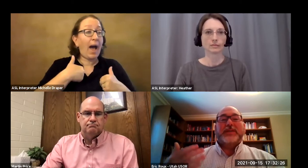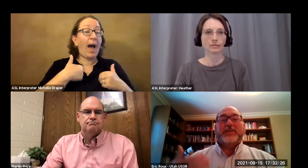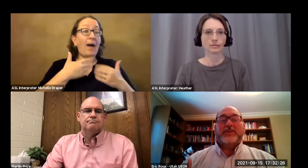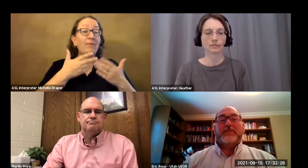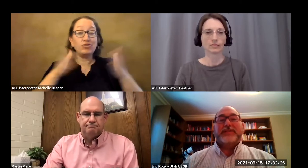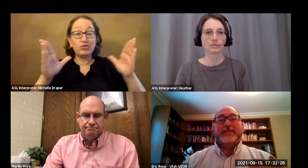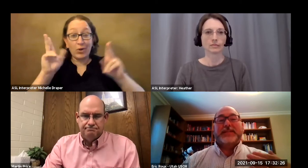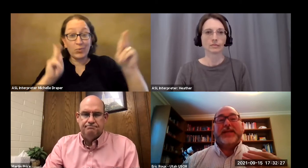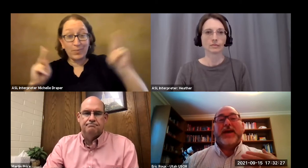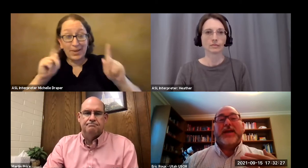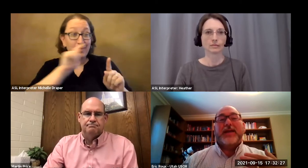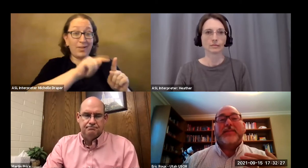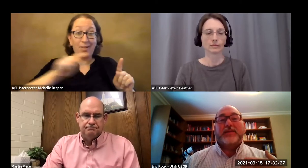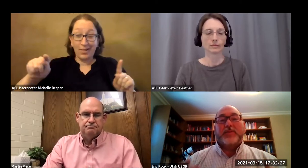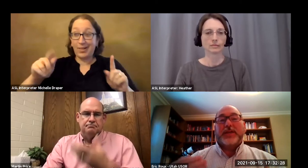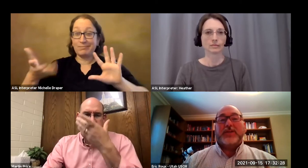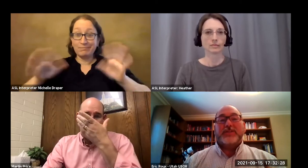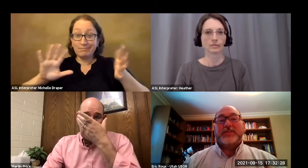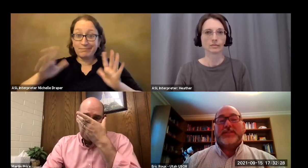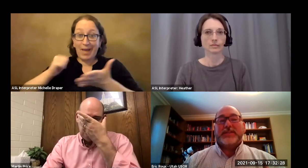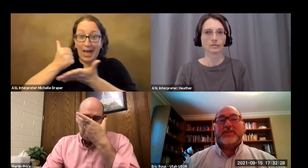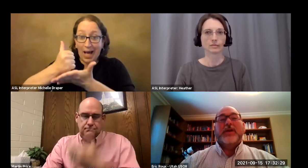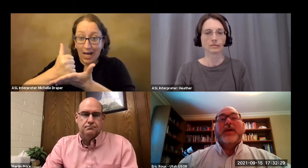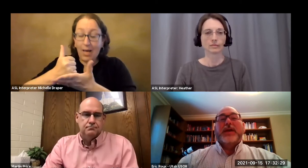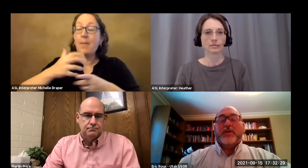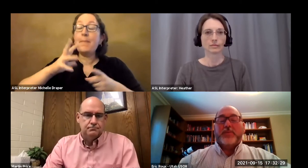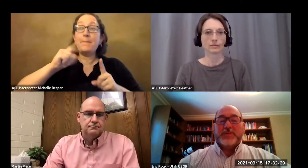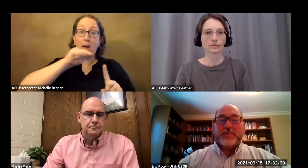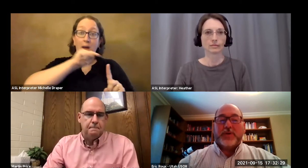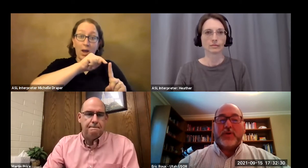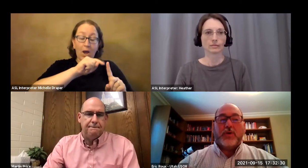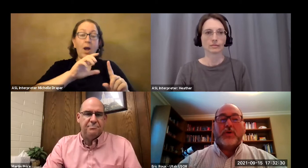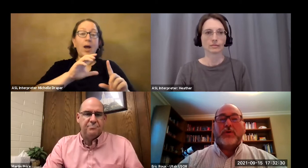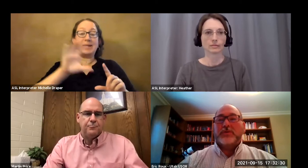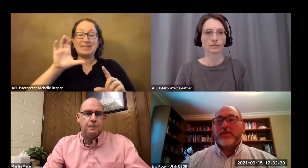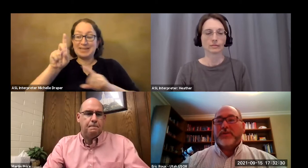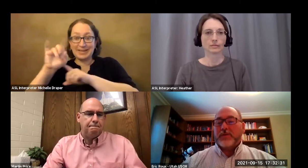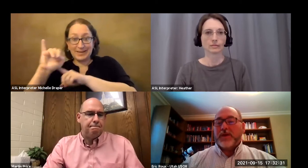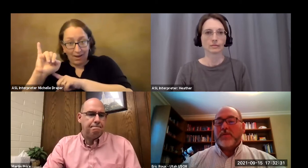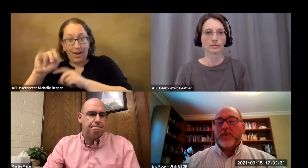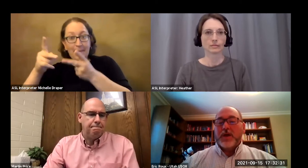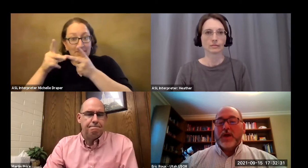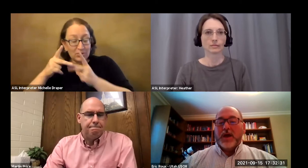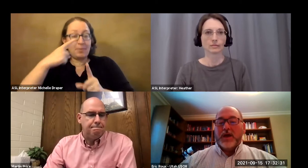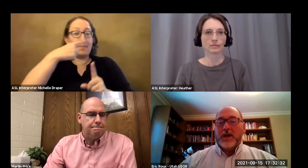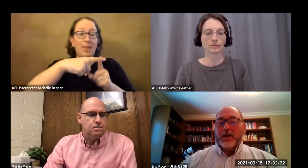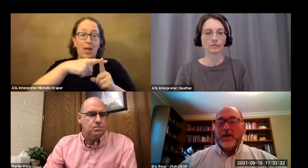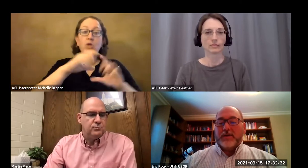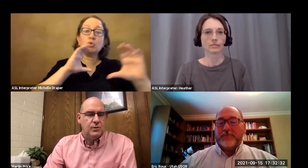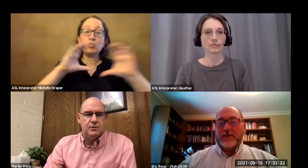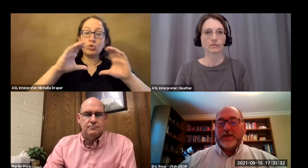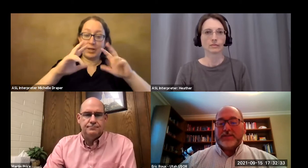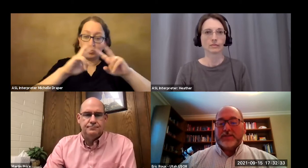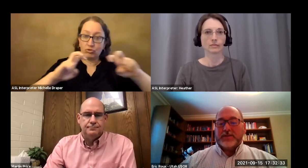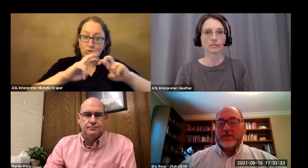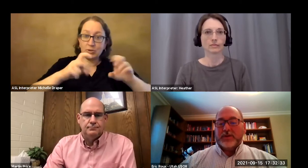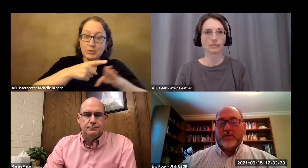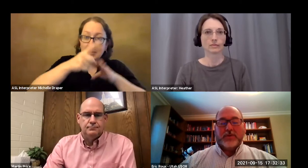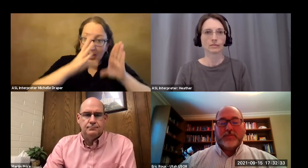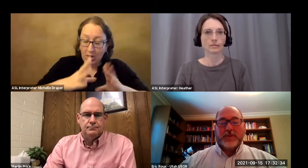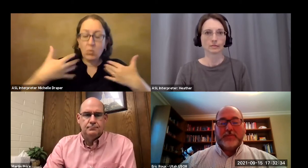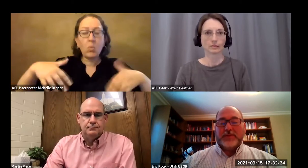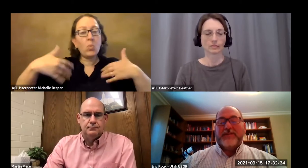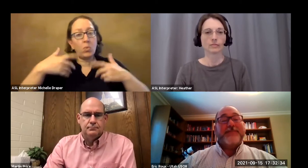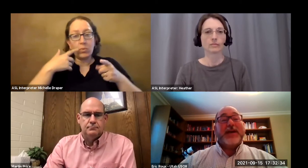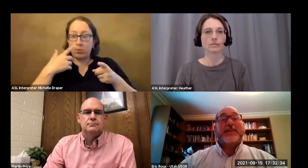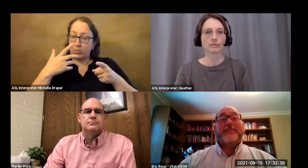but with the addition of the CDI and the communications assessor, it opens up a whole nother realm for us in order